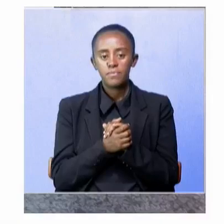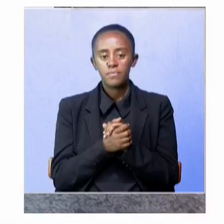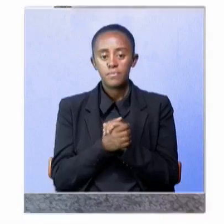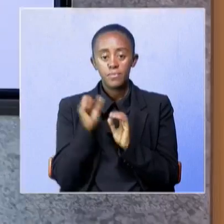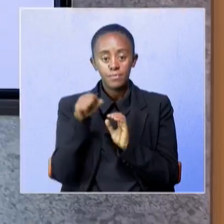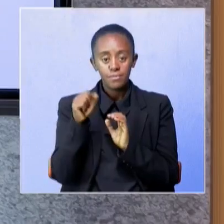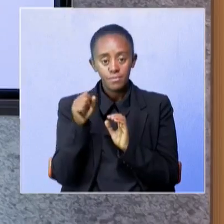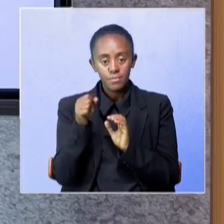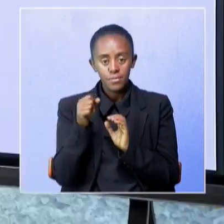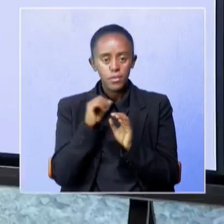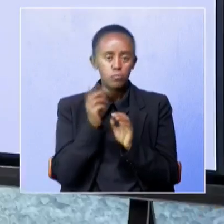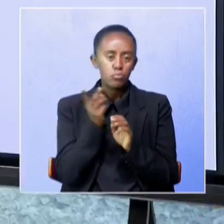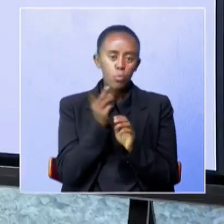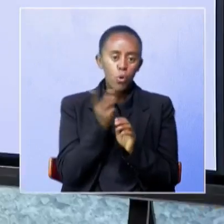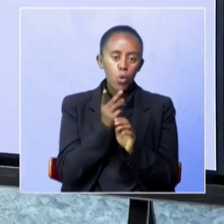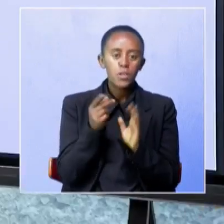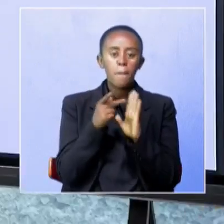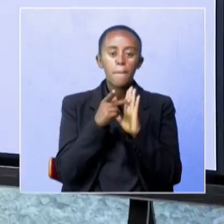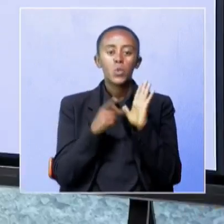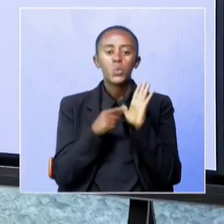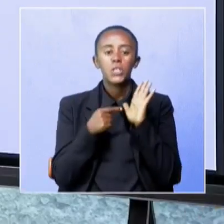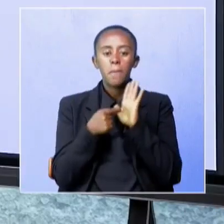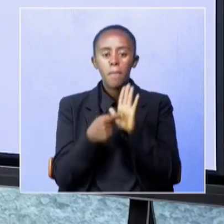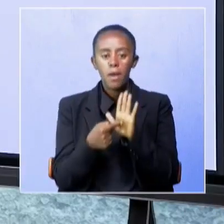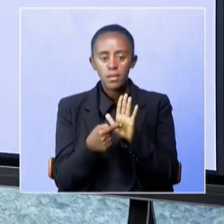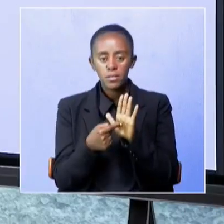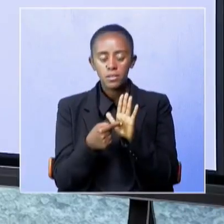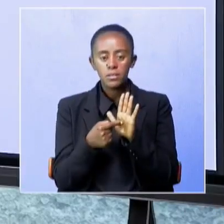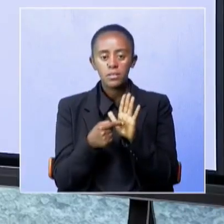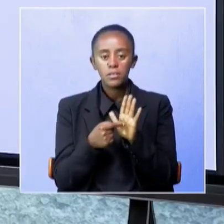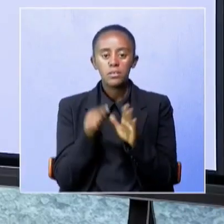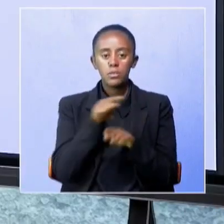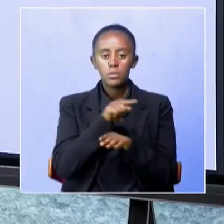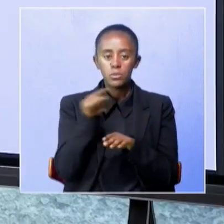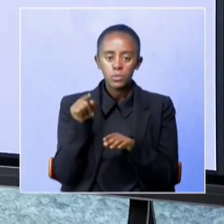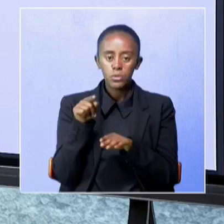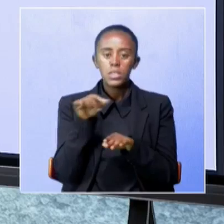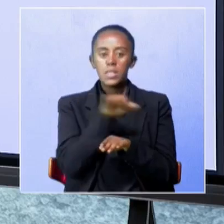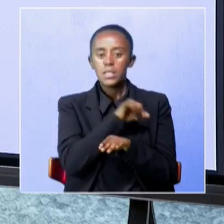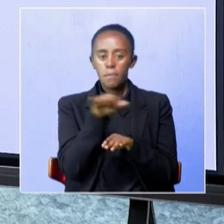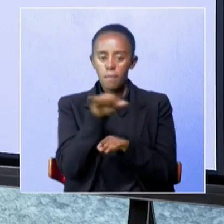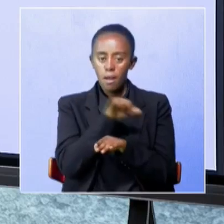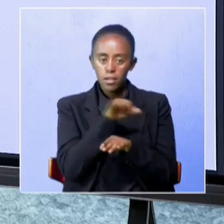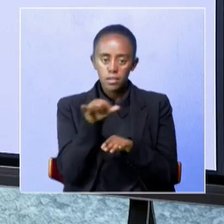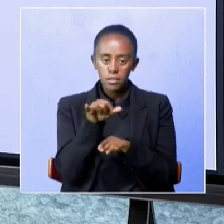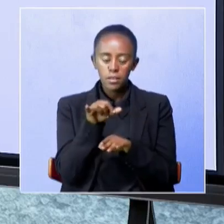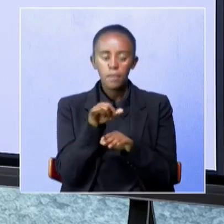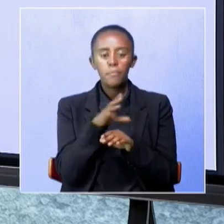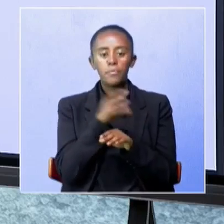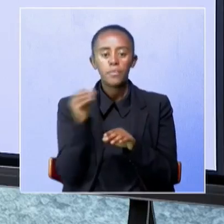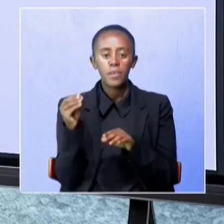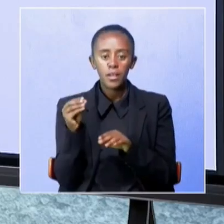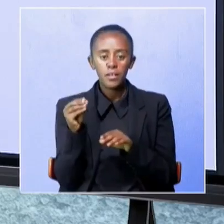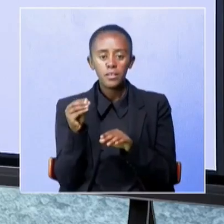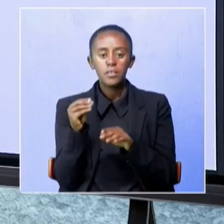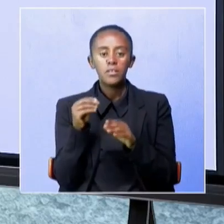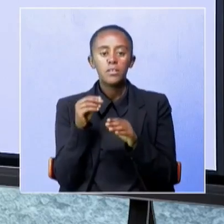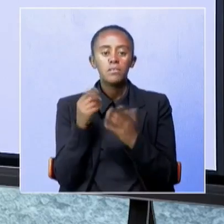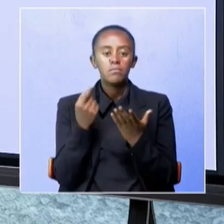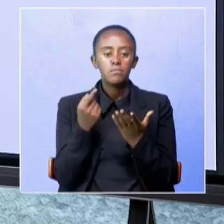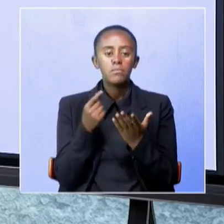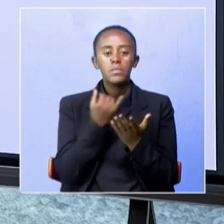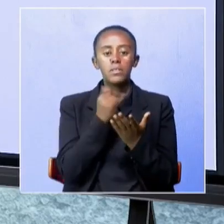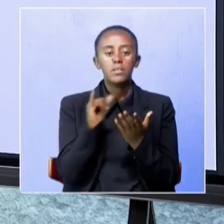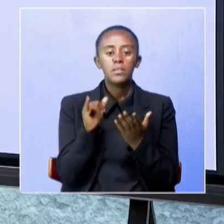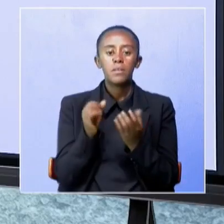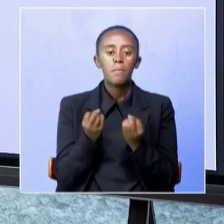Yes, both of them are punctuation marks. Those are their similarities, yes? And what are the